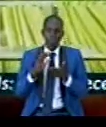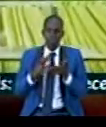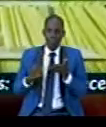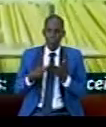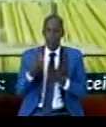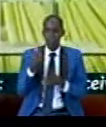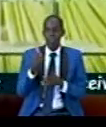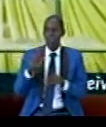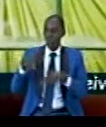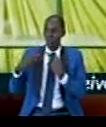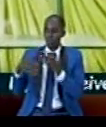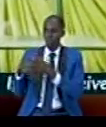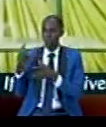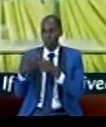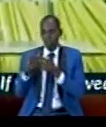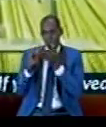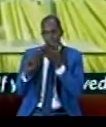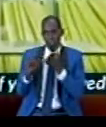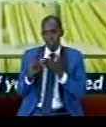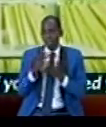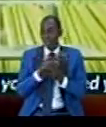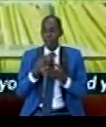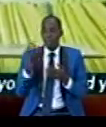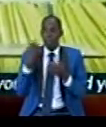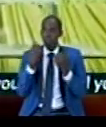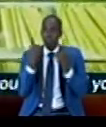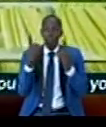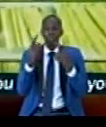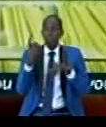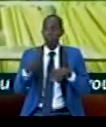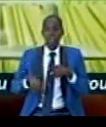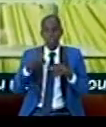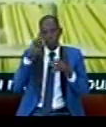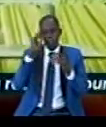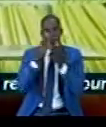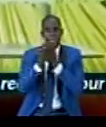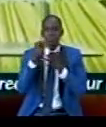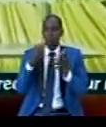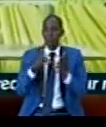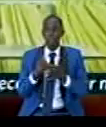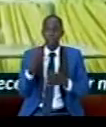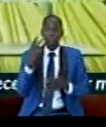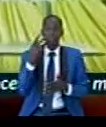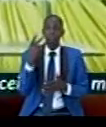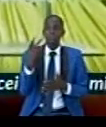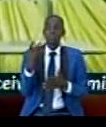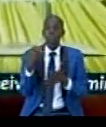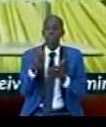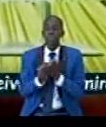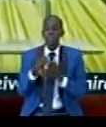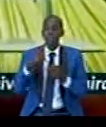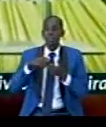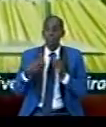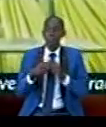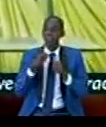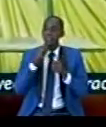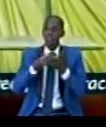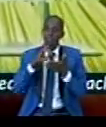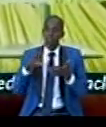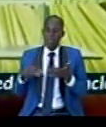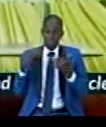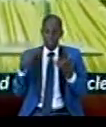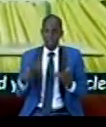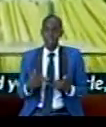She was surprised. She just could not believe it. Lo and behold, the lump is gone, and now she has